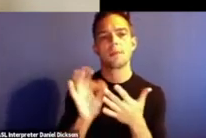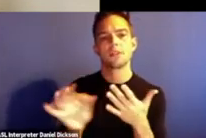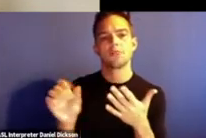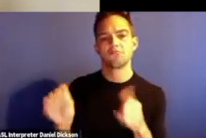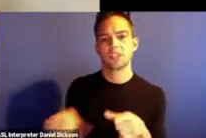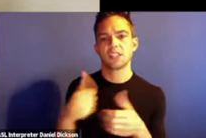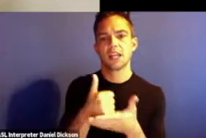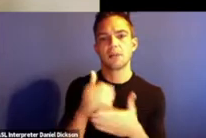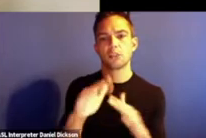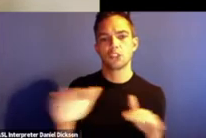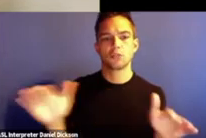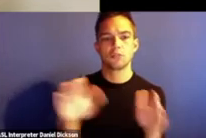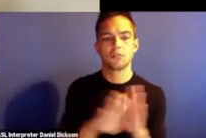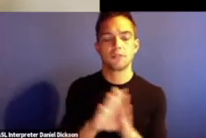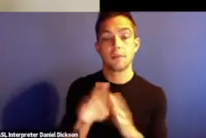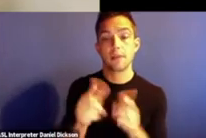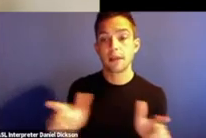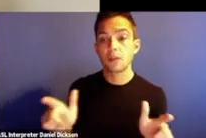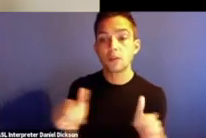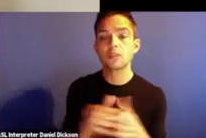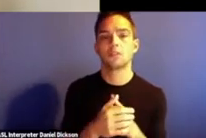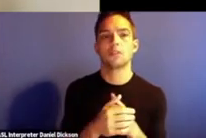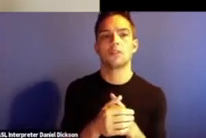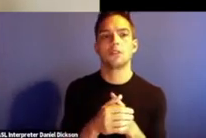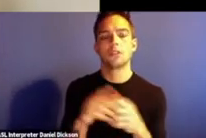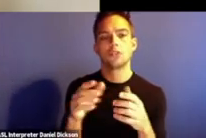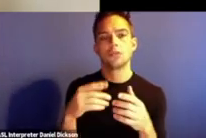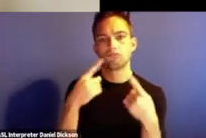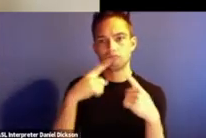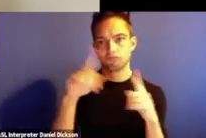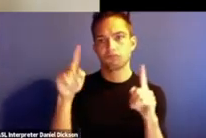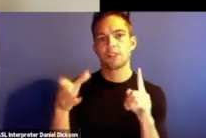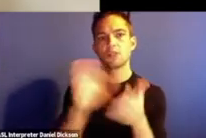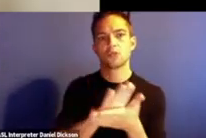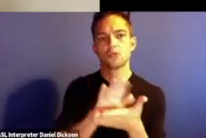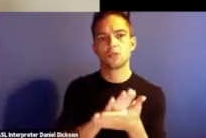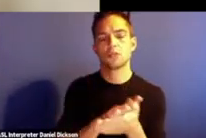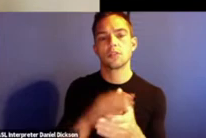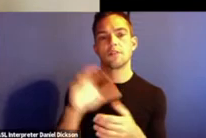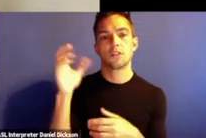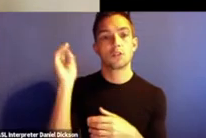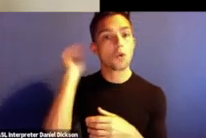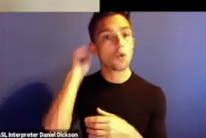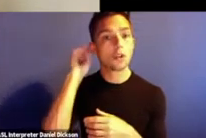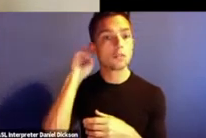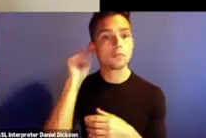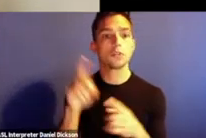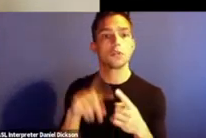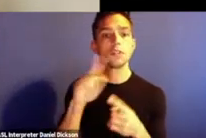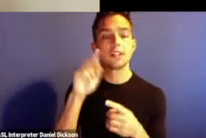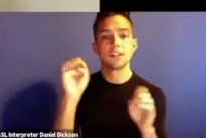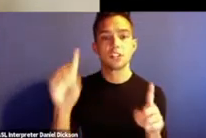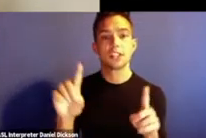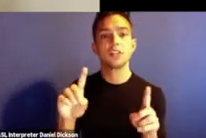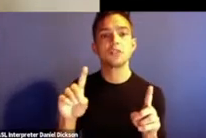help children to develop language skills and to excel at school, spanning from cochlear implantation to deaf education